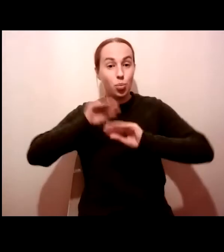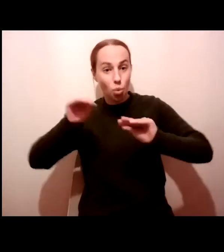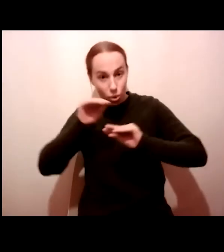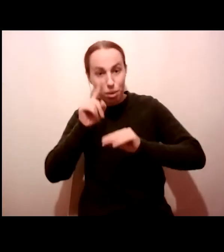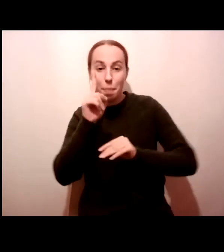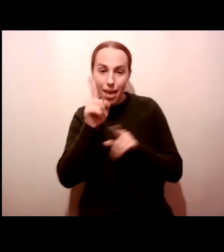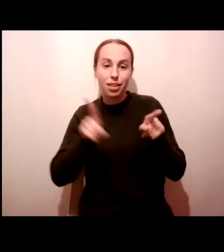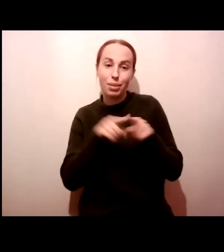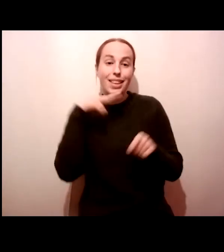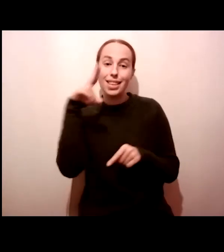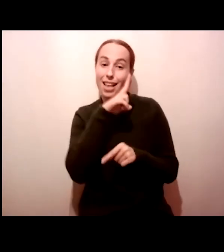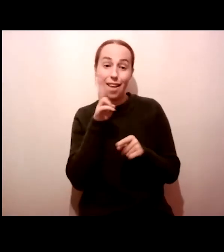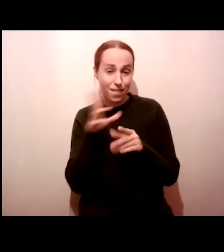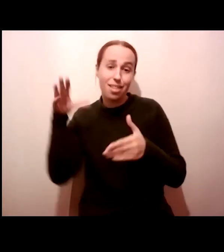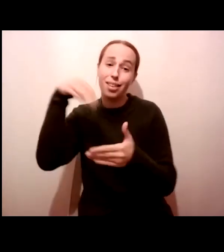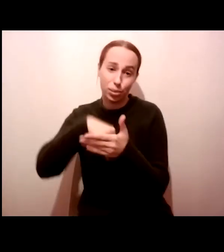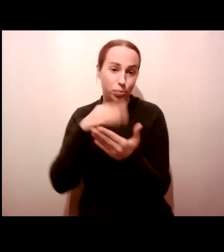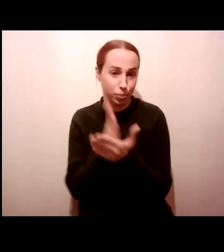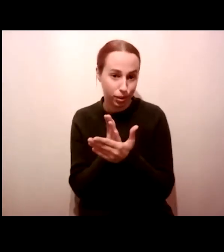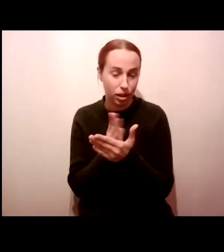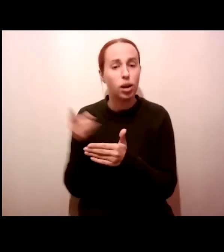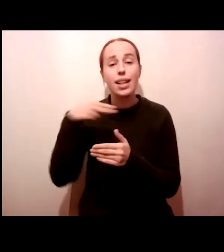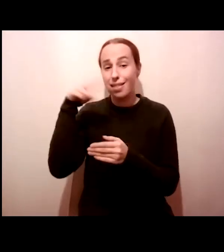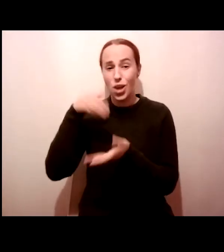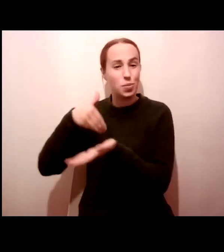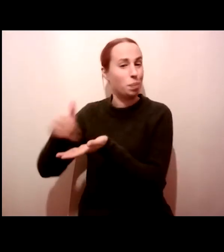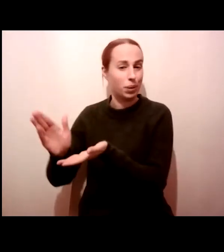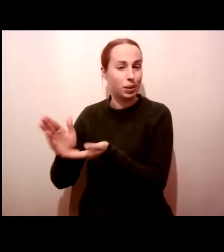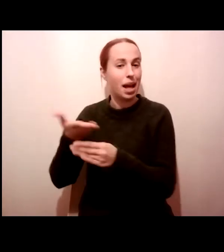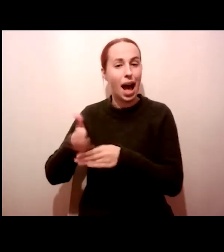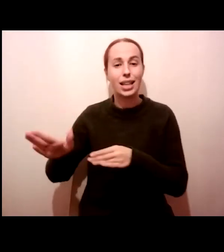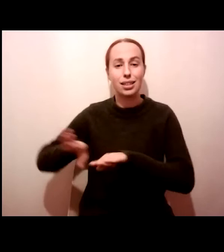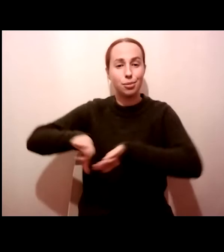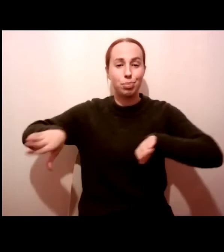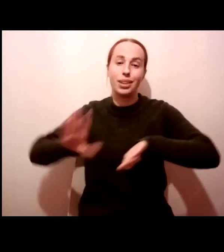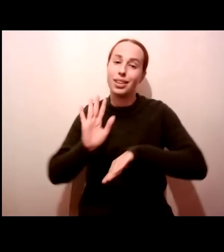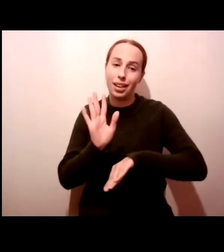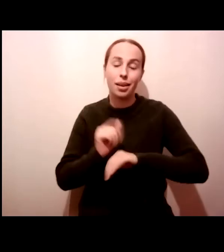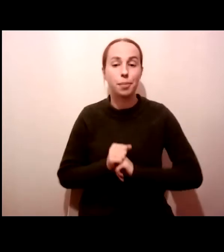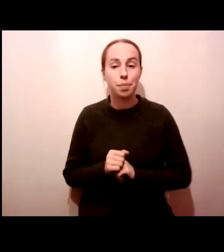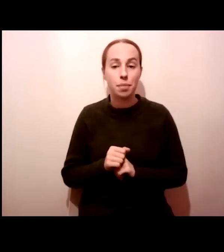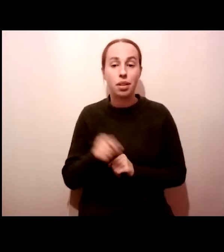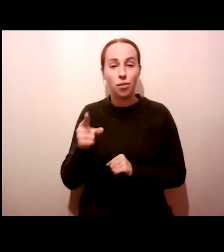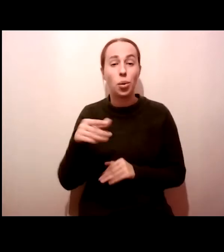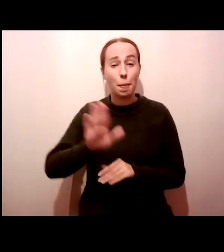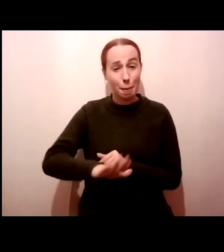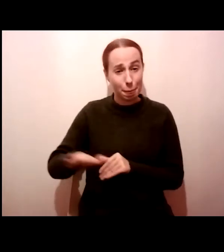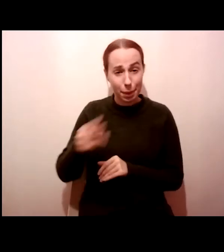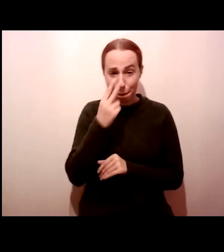of teachers, children, as well as parents. Parents shouldn't be pushed to the